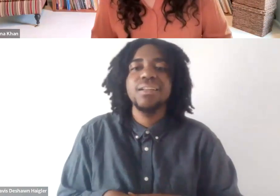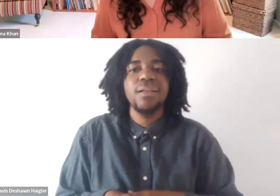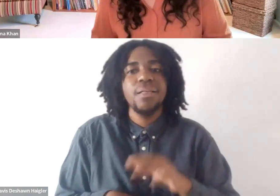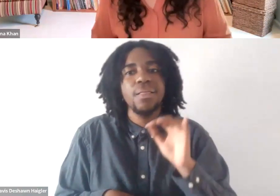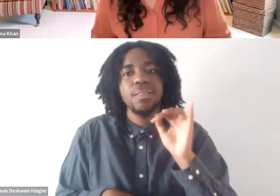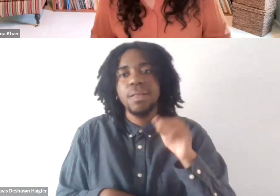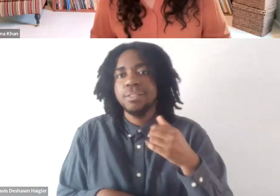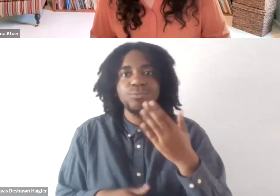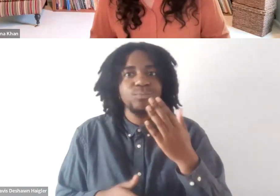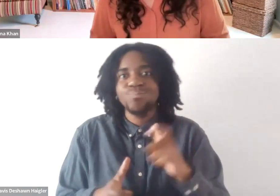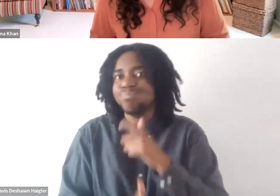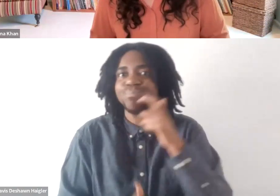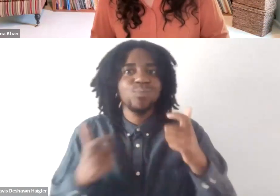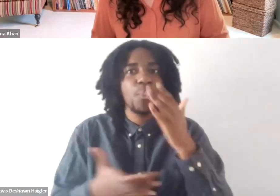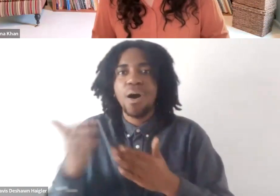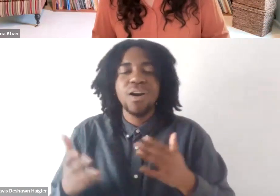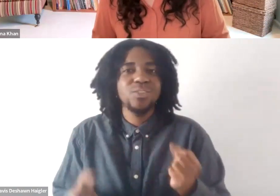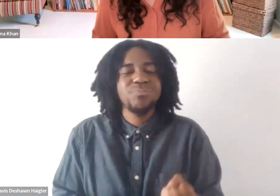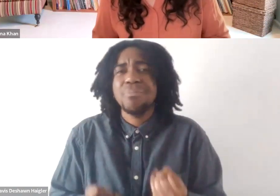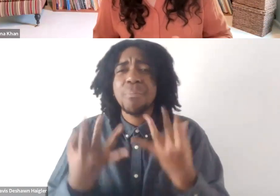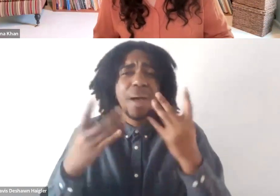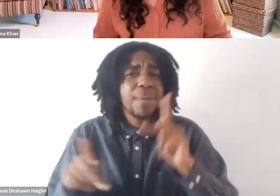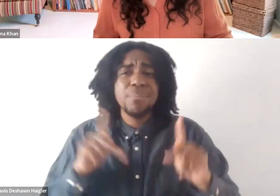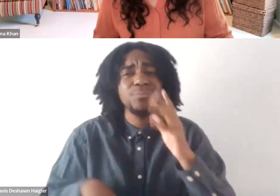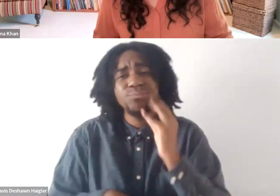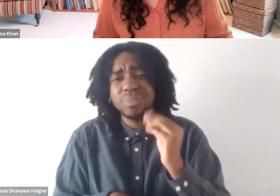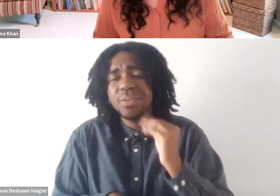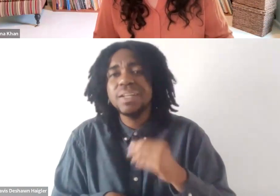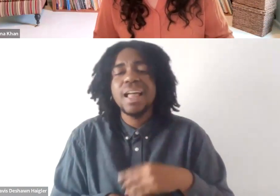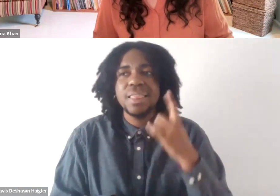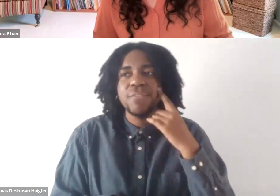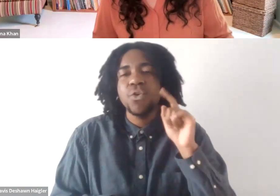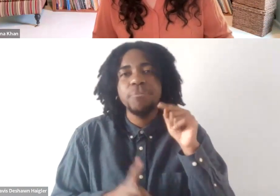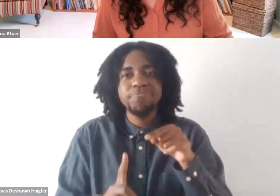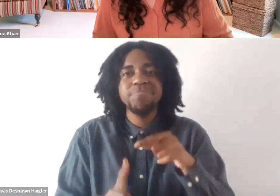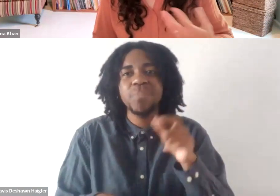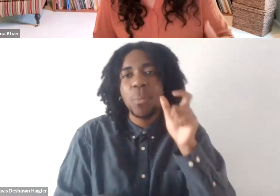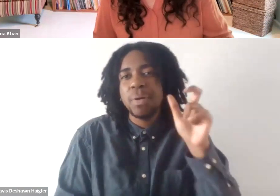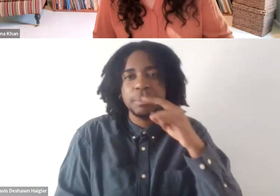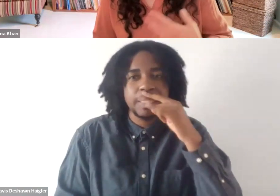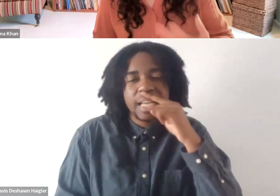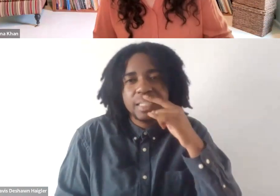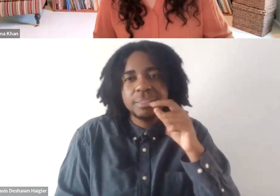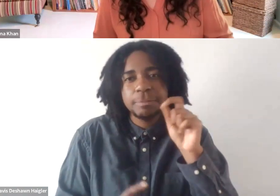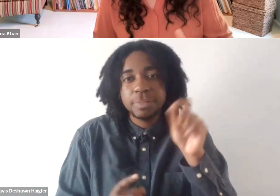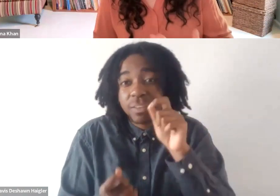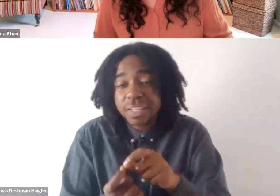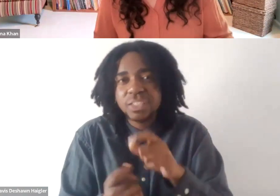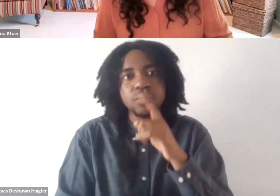people's experience. And I think for Muslim kids in particular, it is very routine. A lot of the